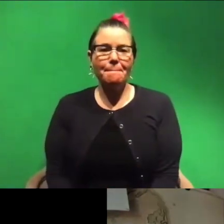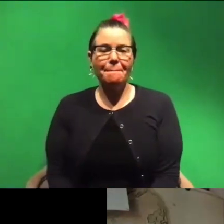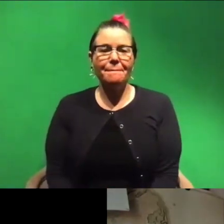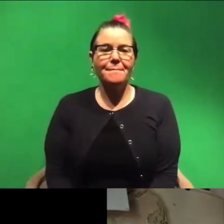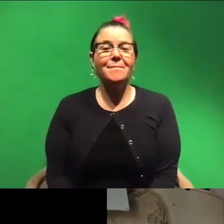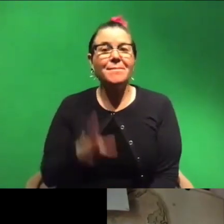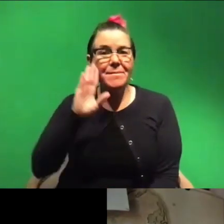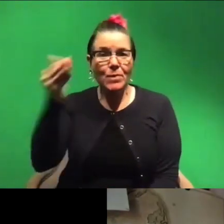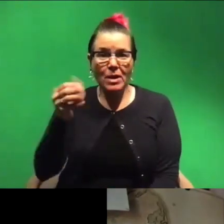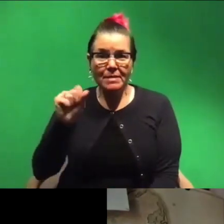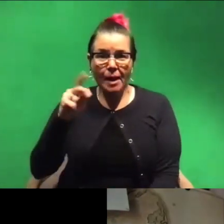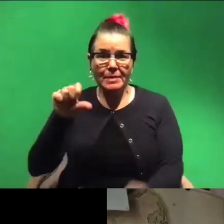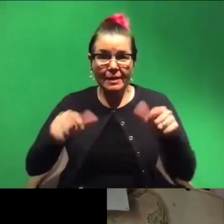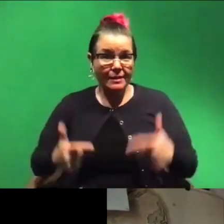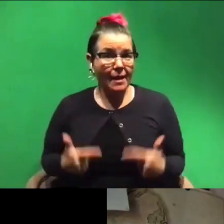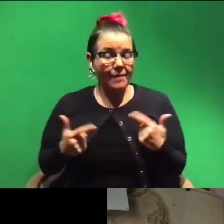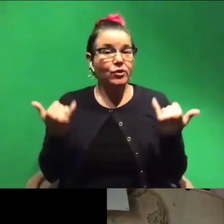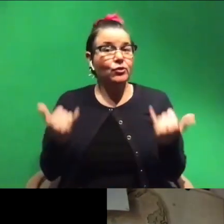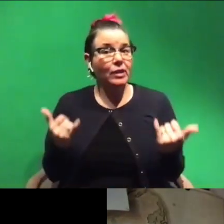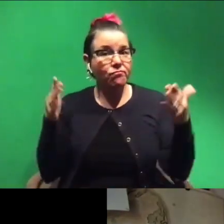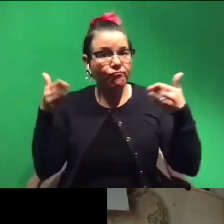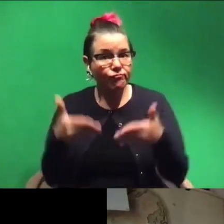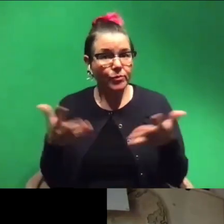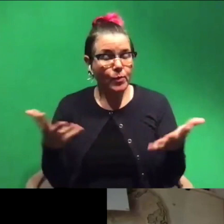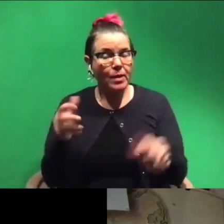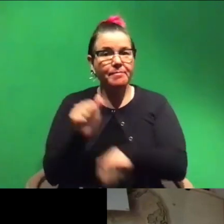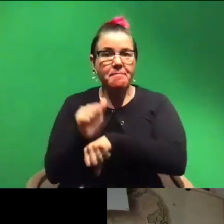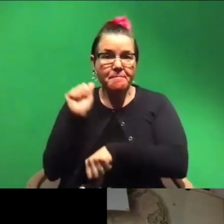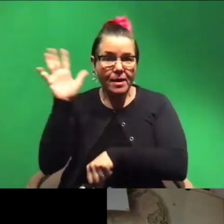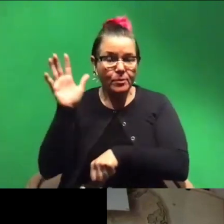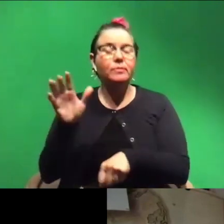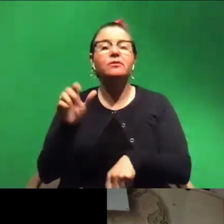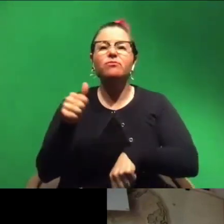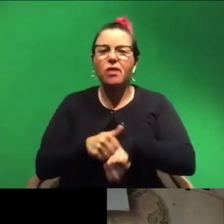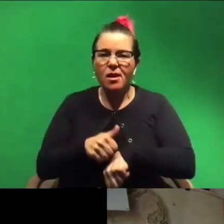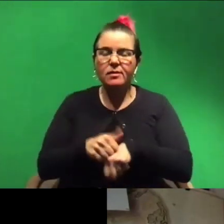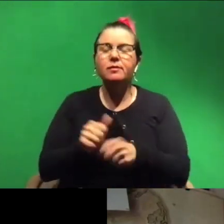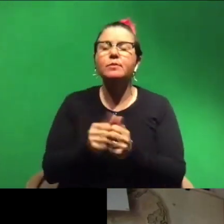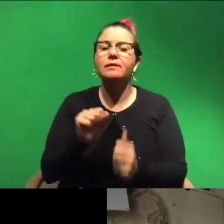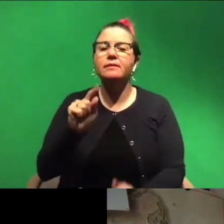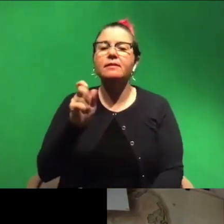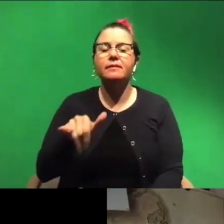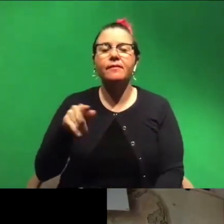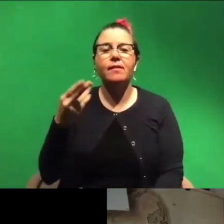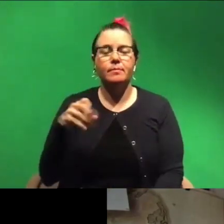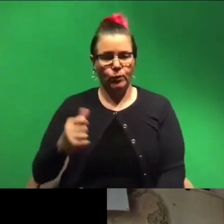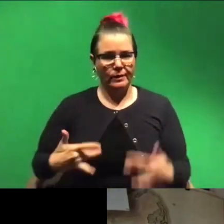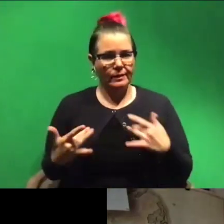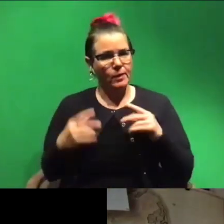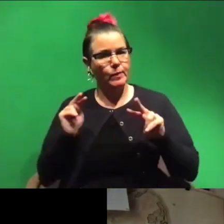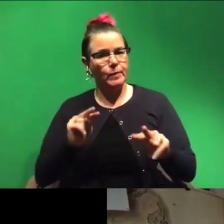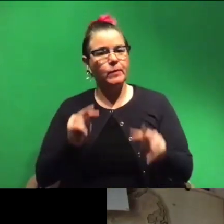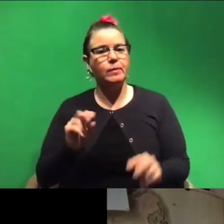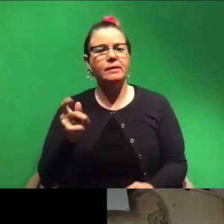Hey, welcome to Skype with Scientist Live. Today we are talking about mountains and rocks with Stacy Phillips. We are excited. Stacy was